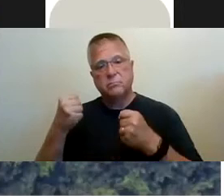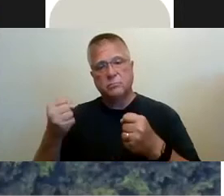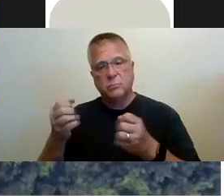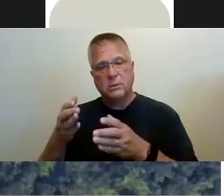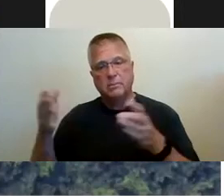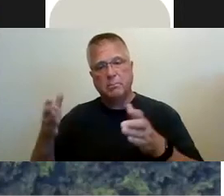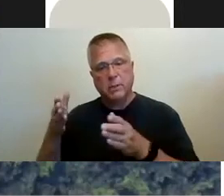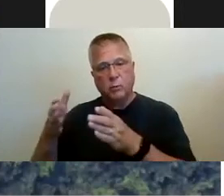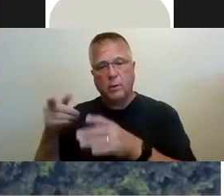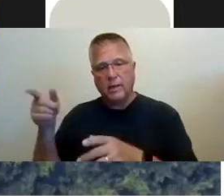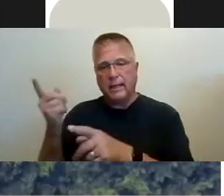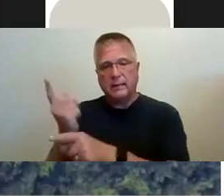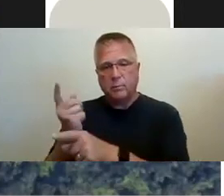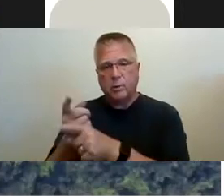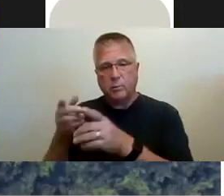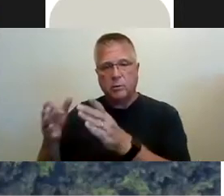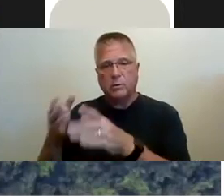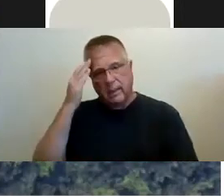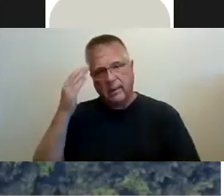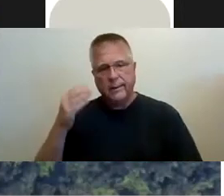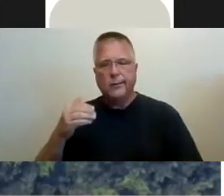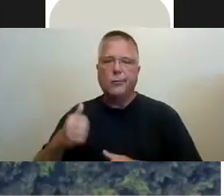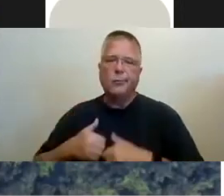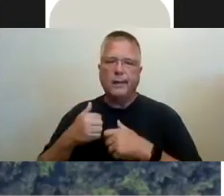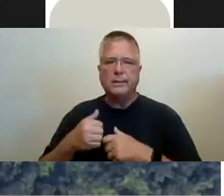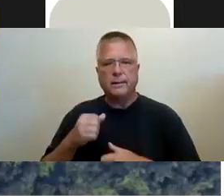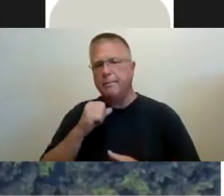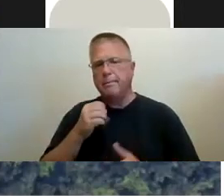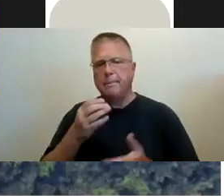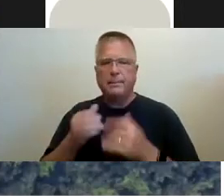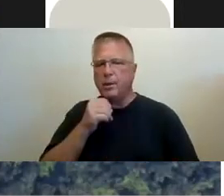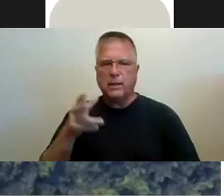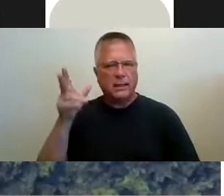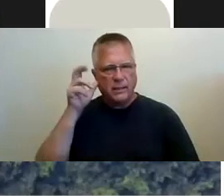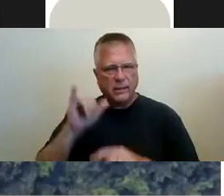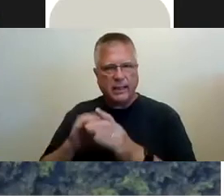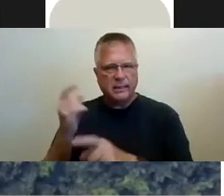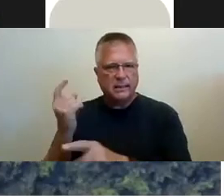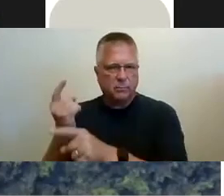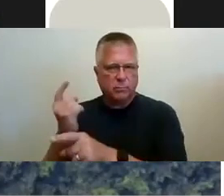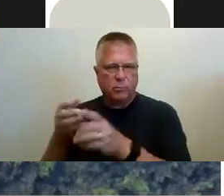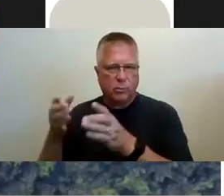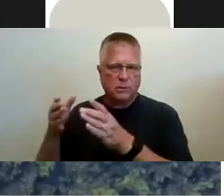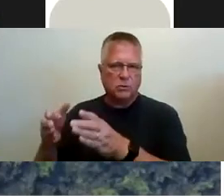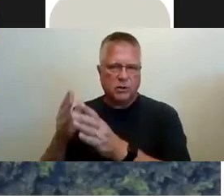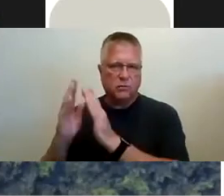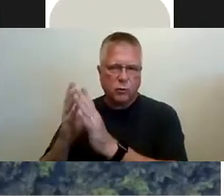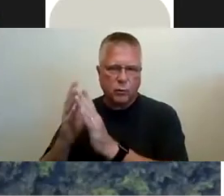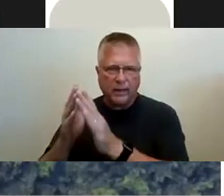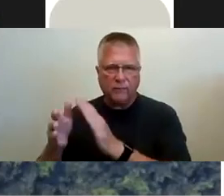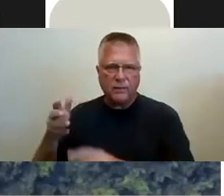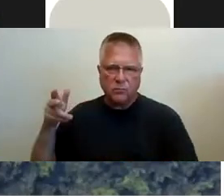appropriate street. I know residents, you know, might not like that. It is the appropriate street for that kind